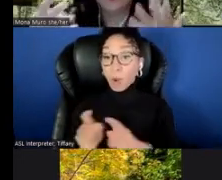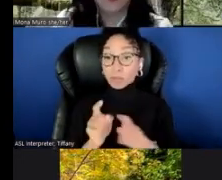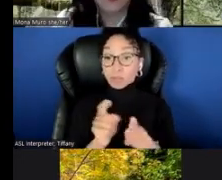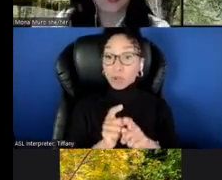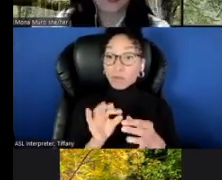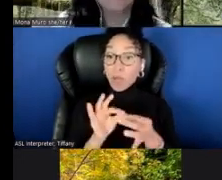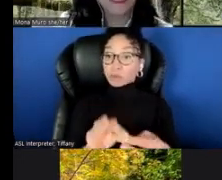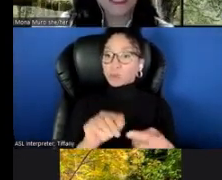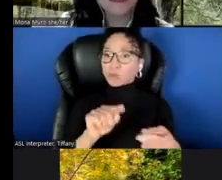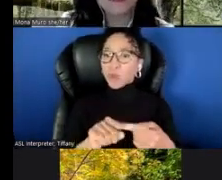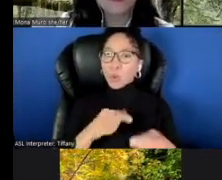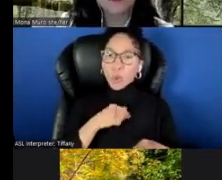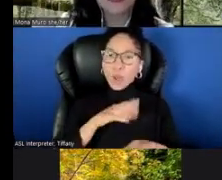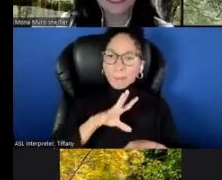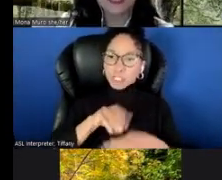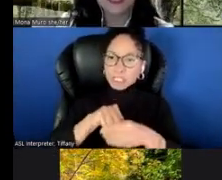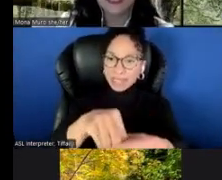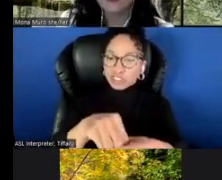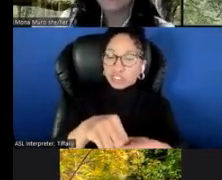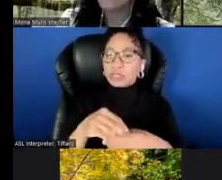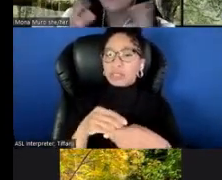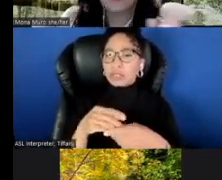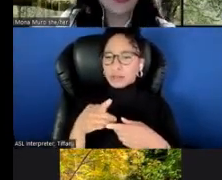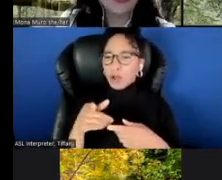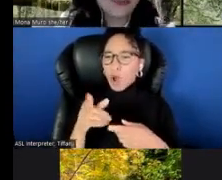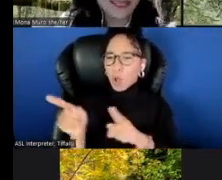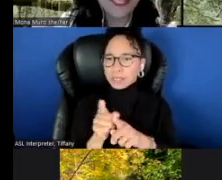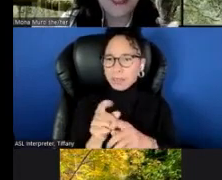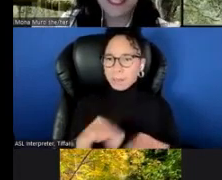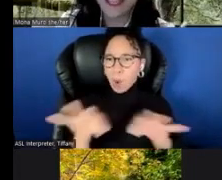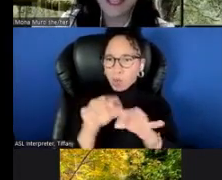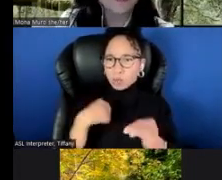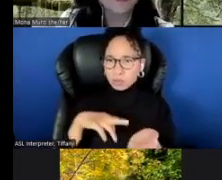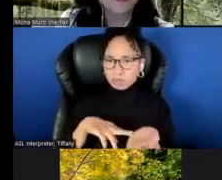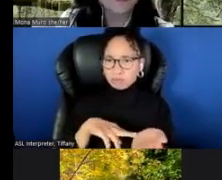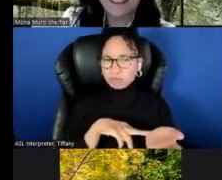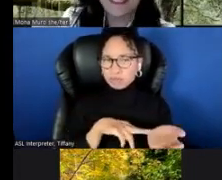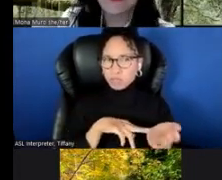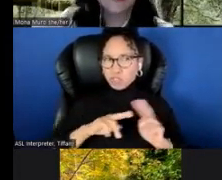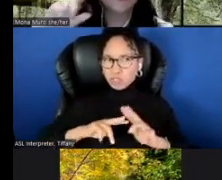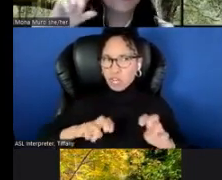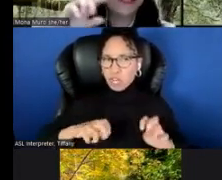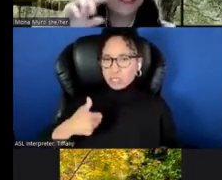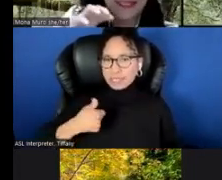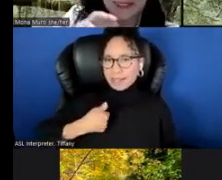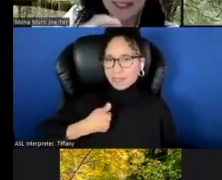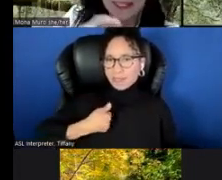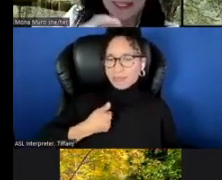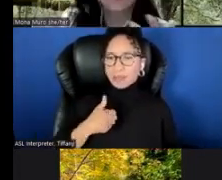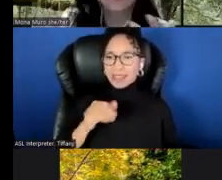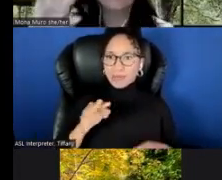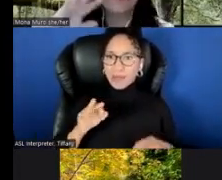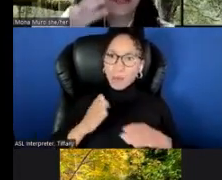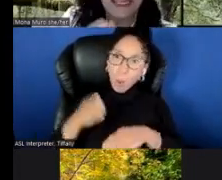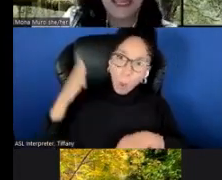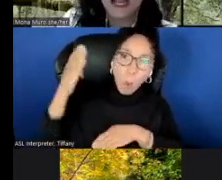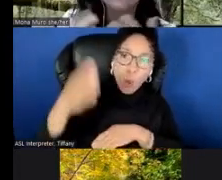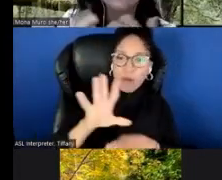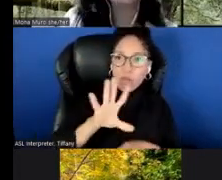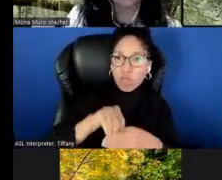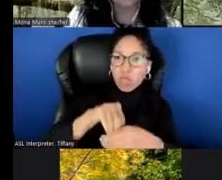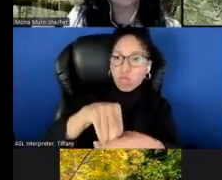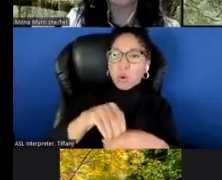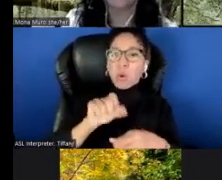that you are occupying in this conversation. We all participate different. Again, it could be the text box, it could be, talking, it could